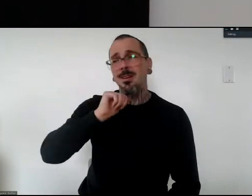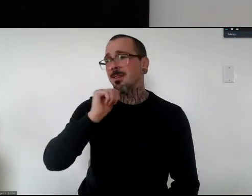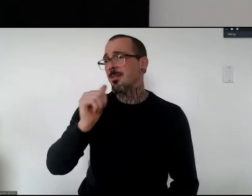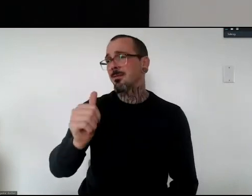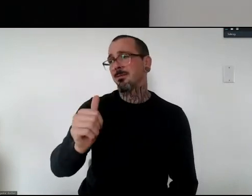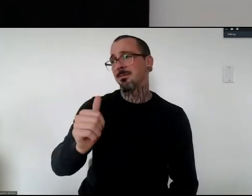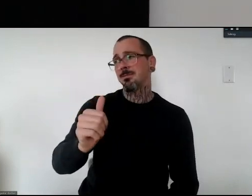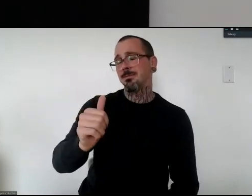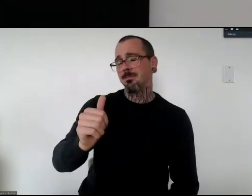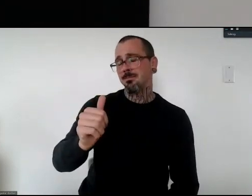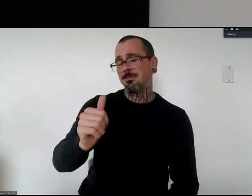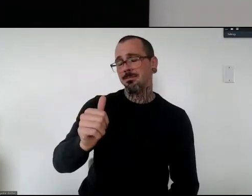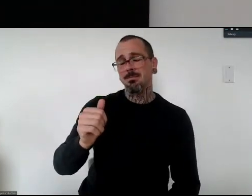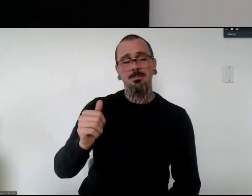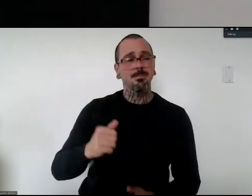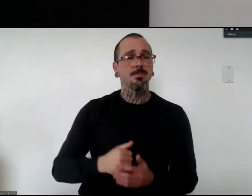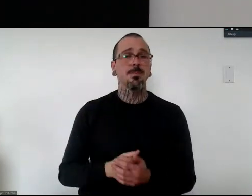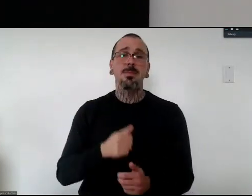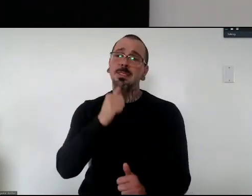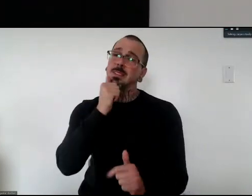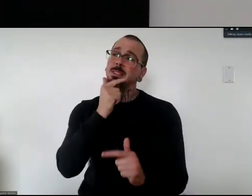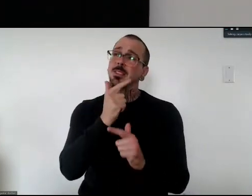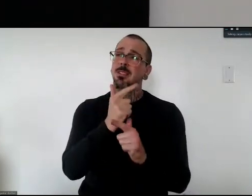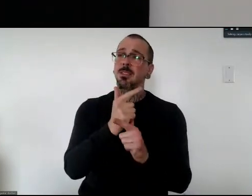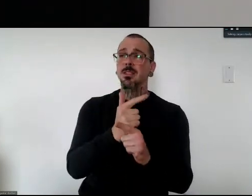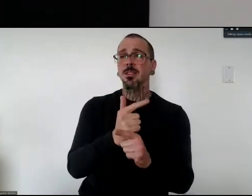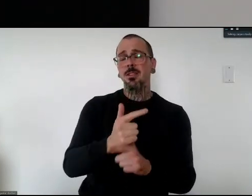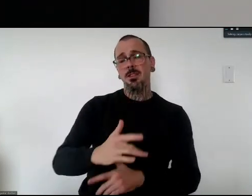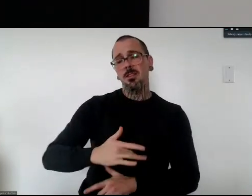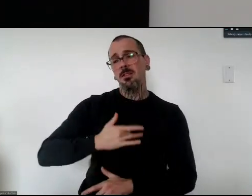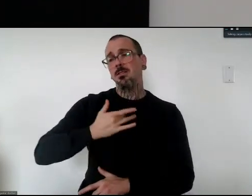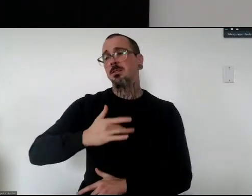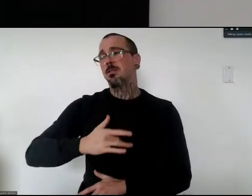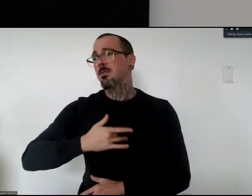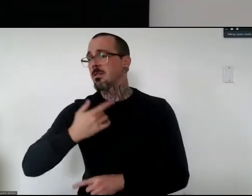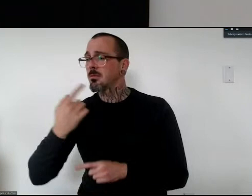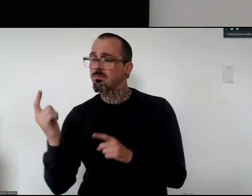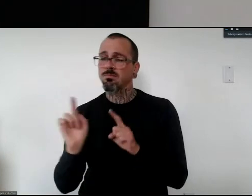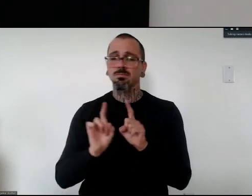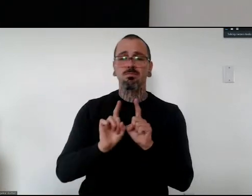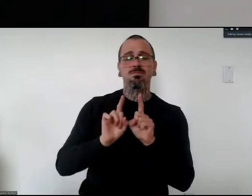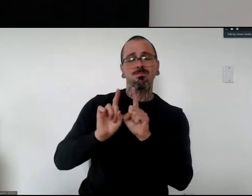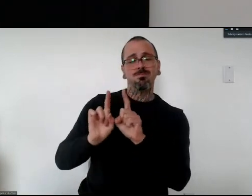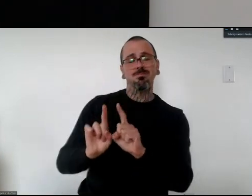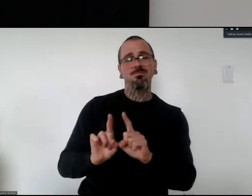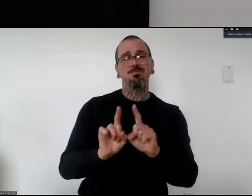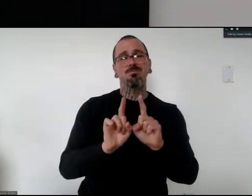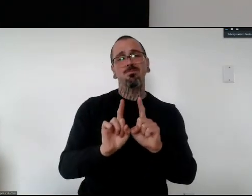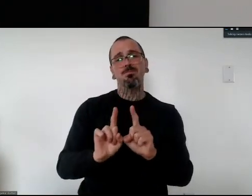Sister, I feel you walking with me.